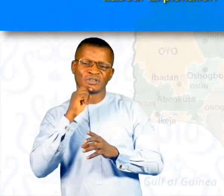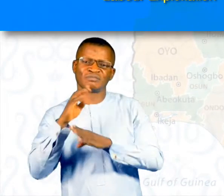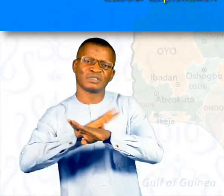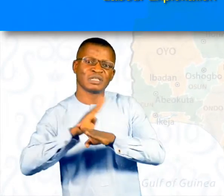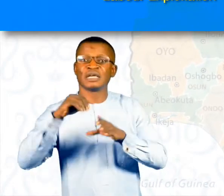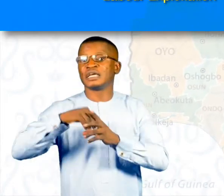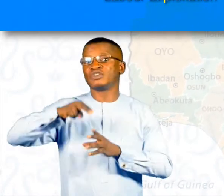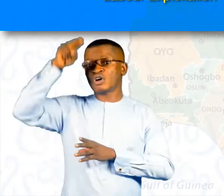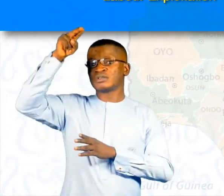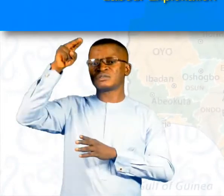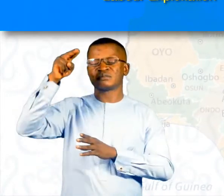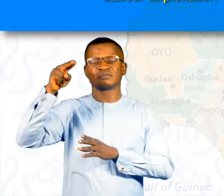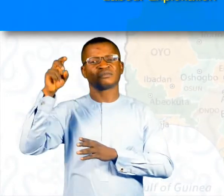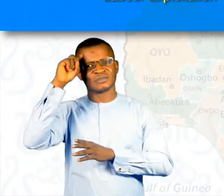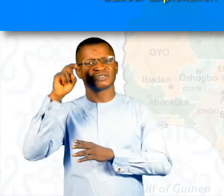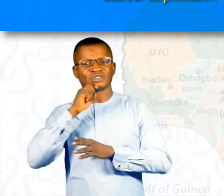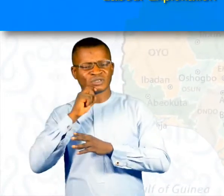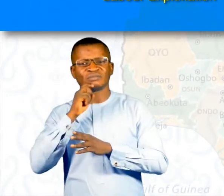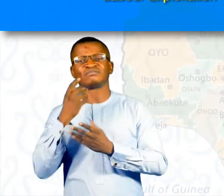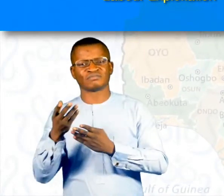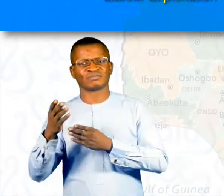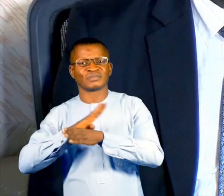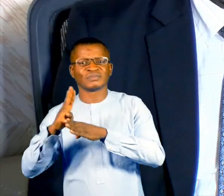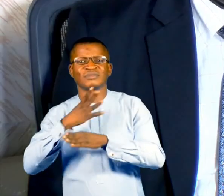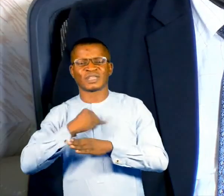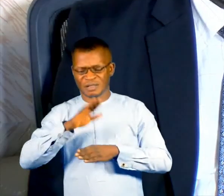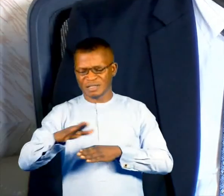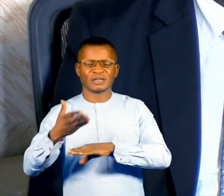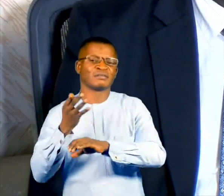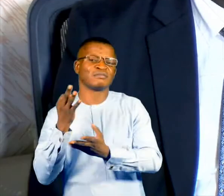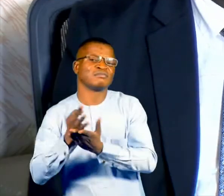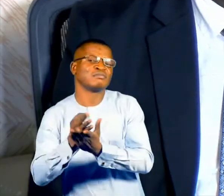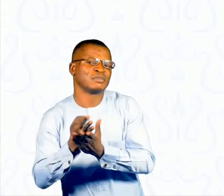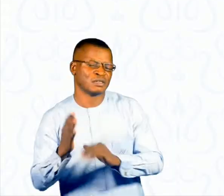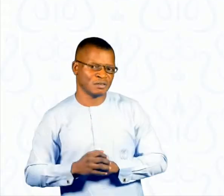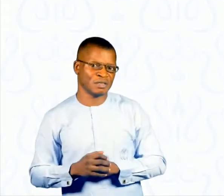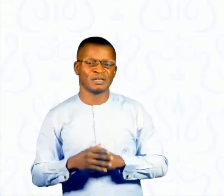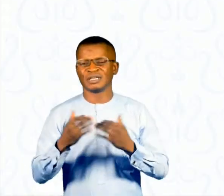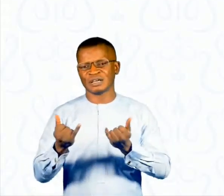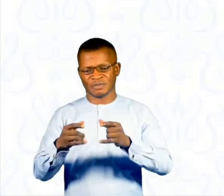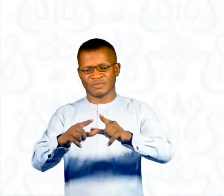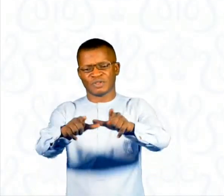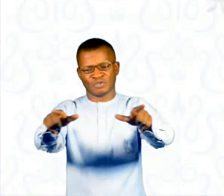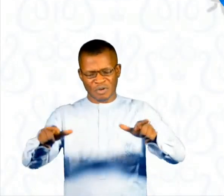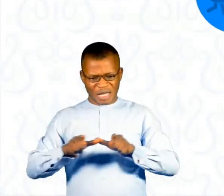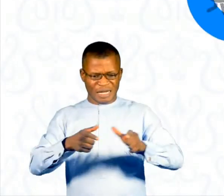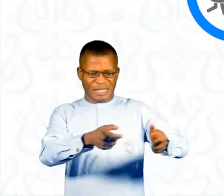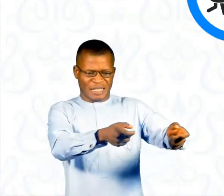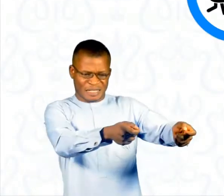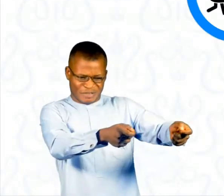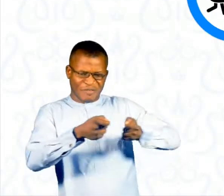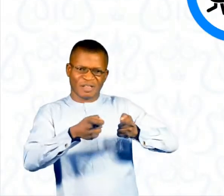exploitation. You know, in the north, sexual exploitation, and then child beggars. You know. Why does internal